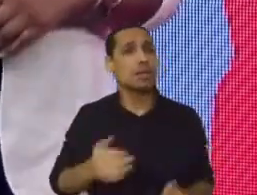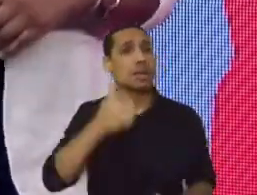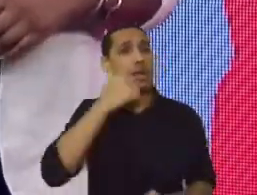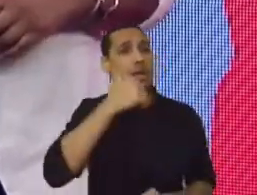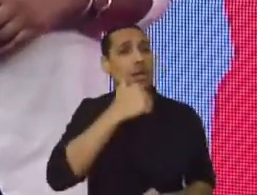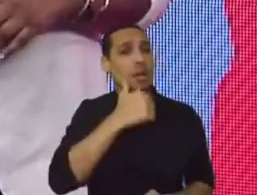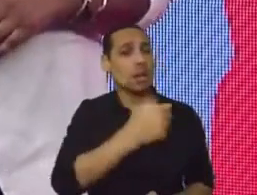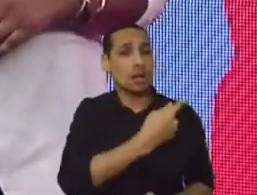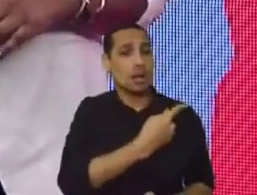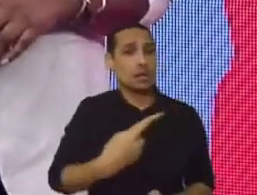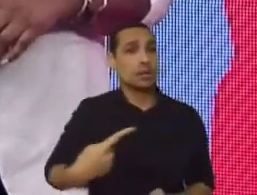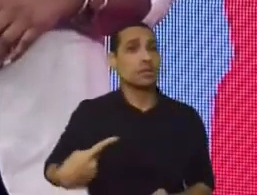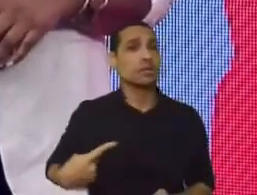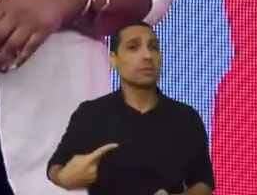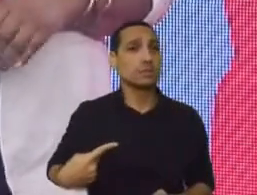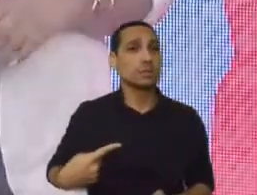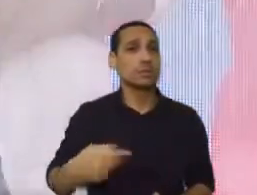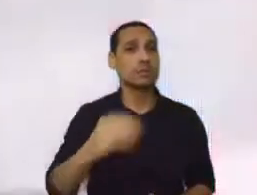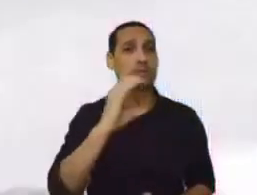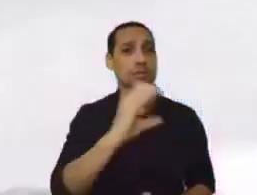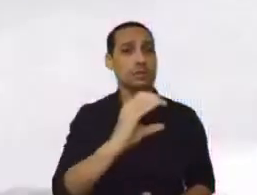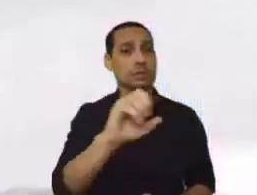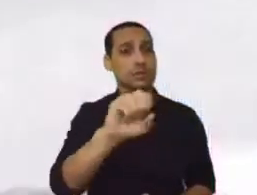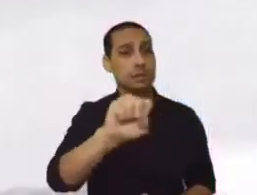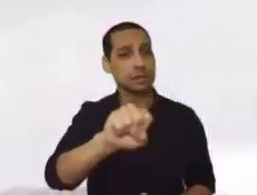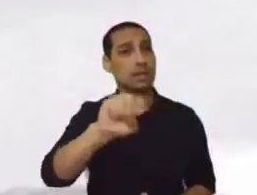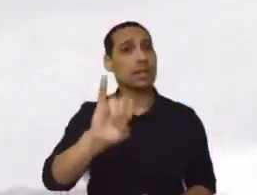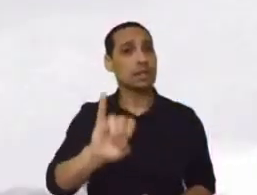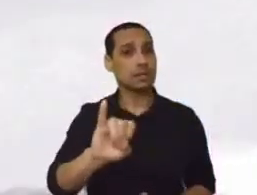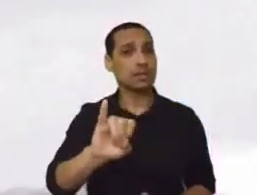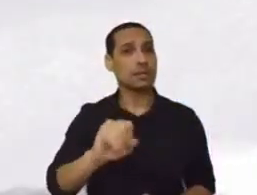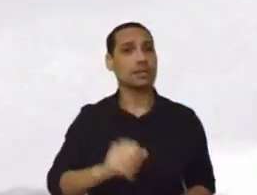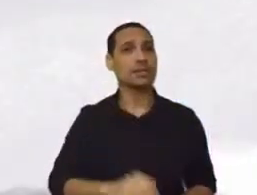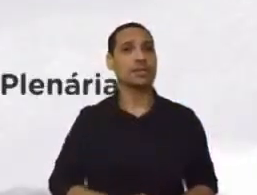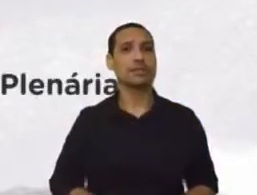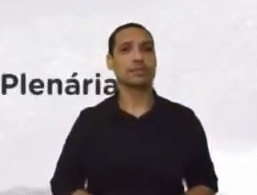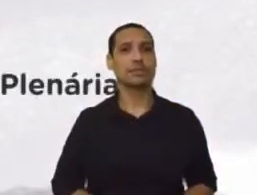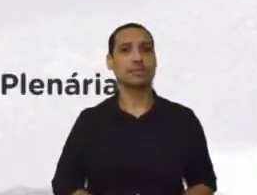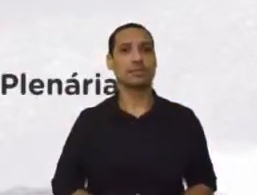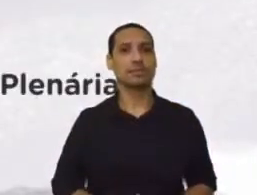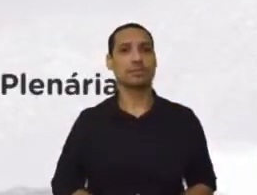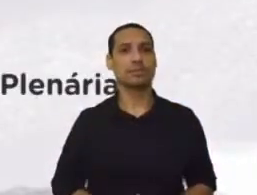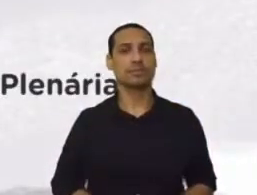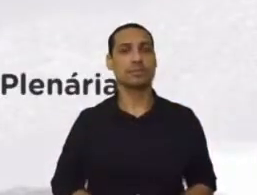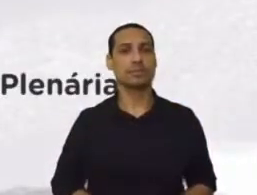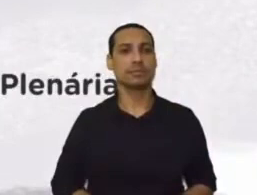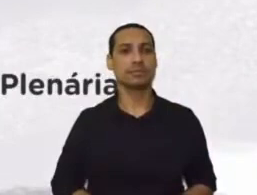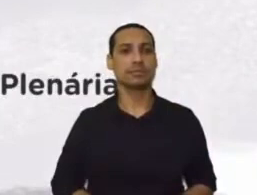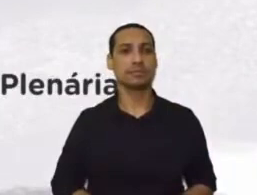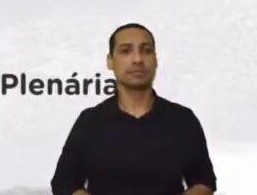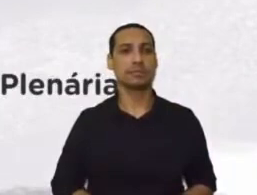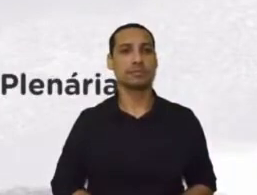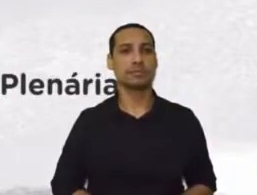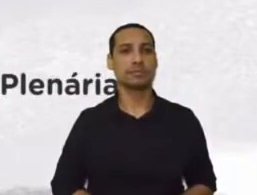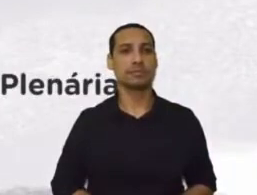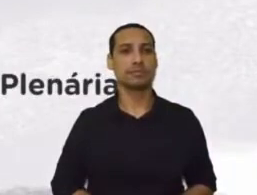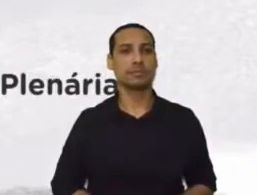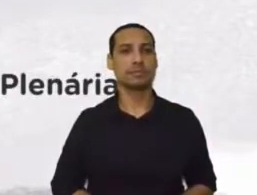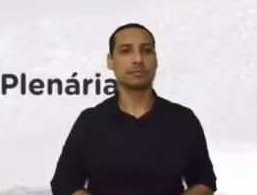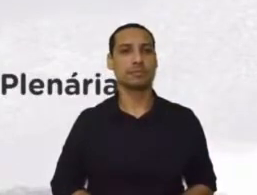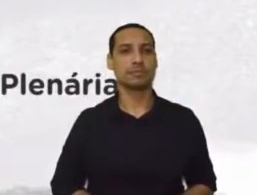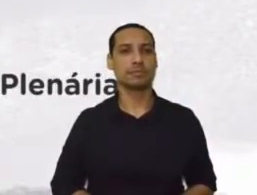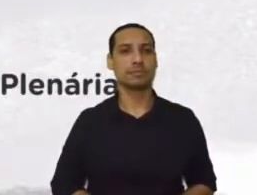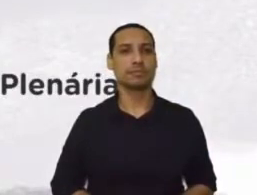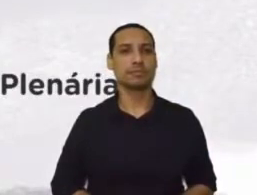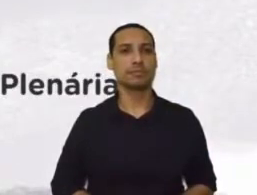a CSI, a Sharon Burrow. Greetings, comrades and friends. It would be wonderful to be with you, but I